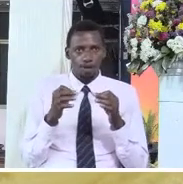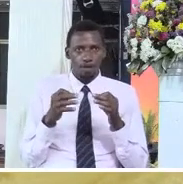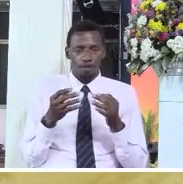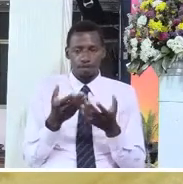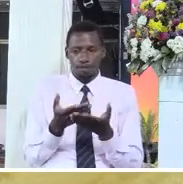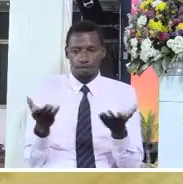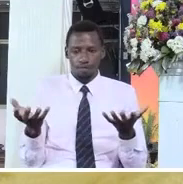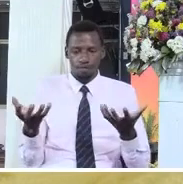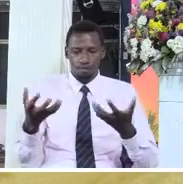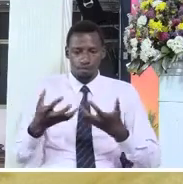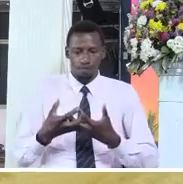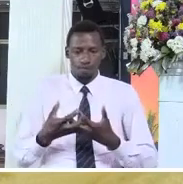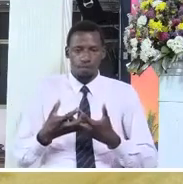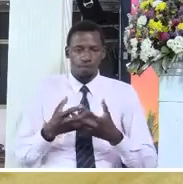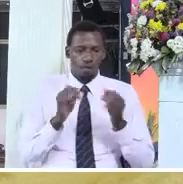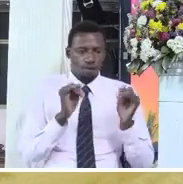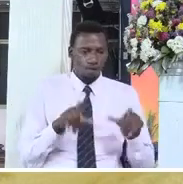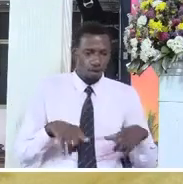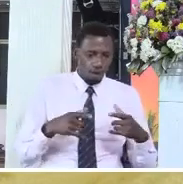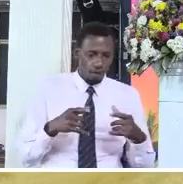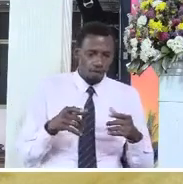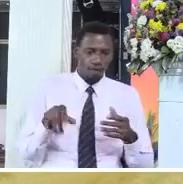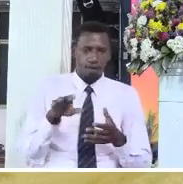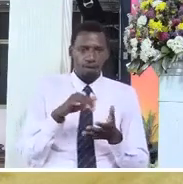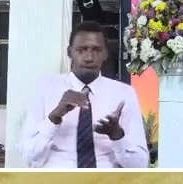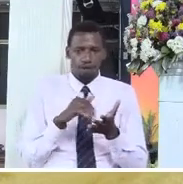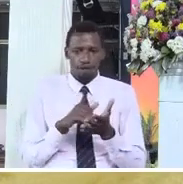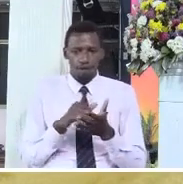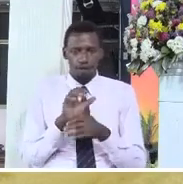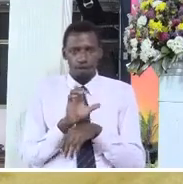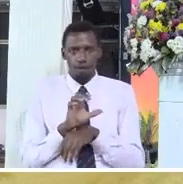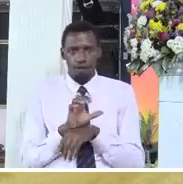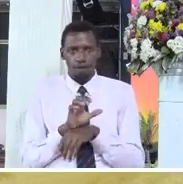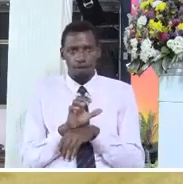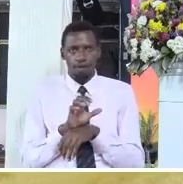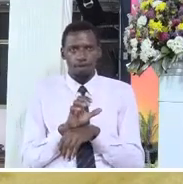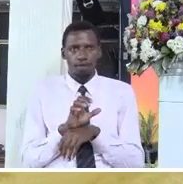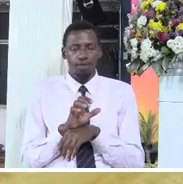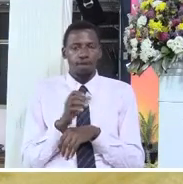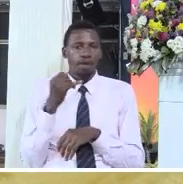into Newlife, into Central Church, into Egerton Castle in Nakuru,